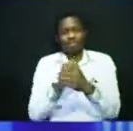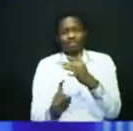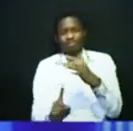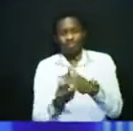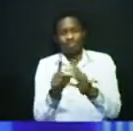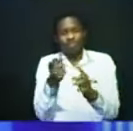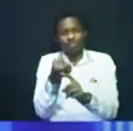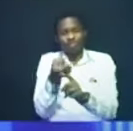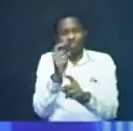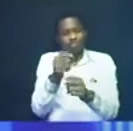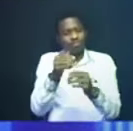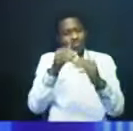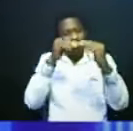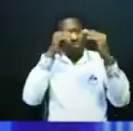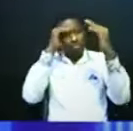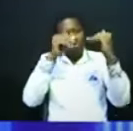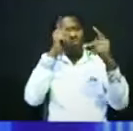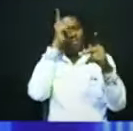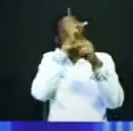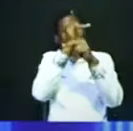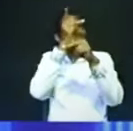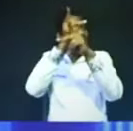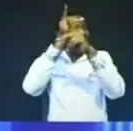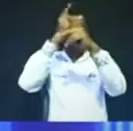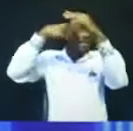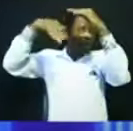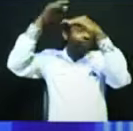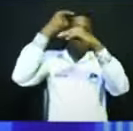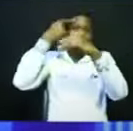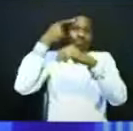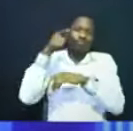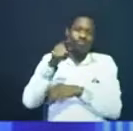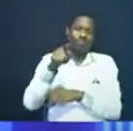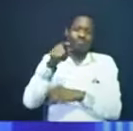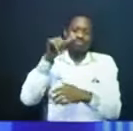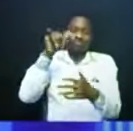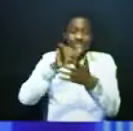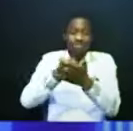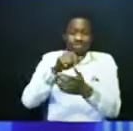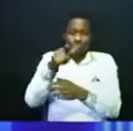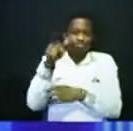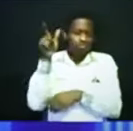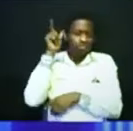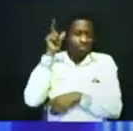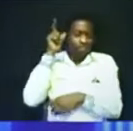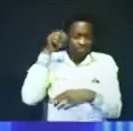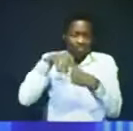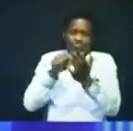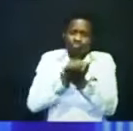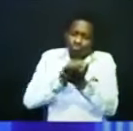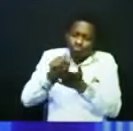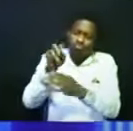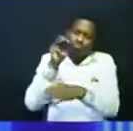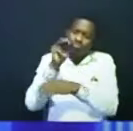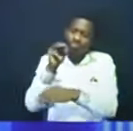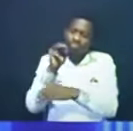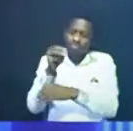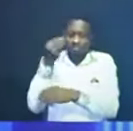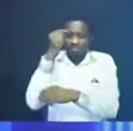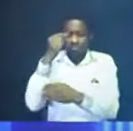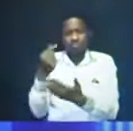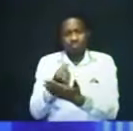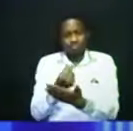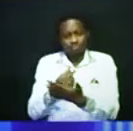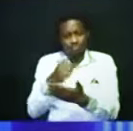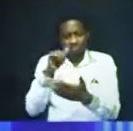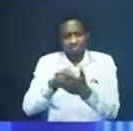you in heaven, and about which you have already heard in the true message of the gospel that has come